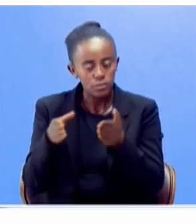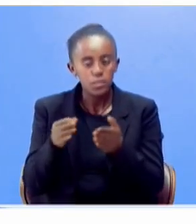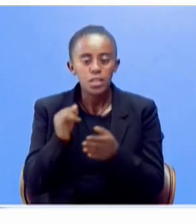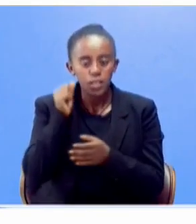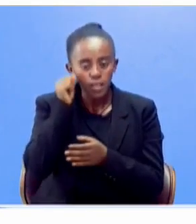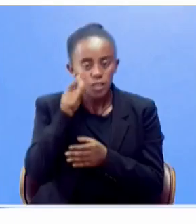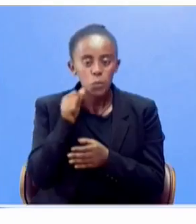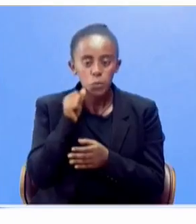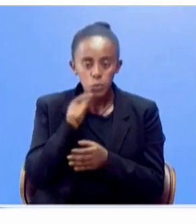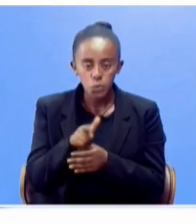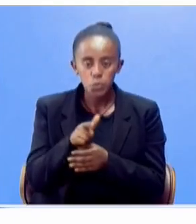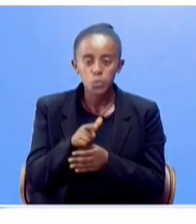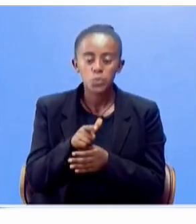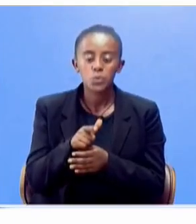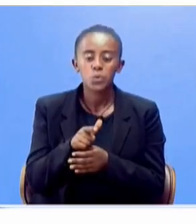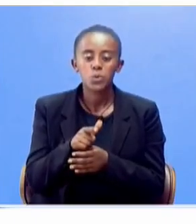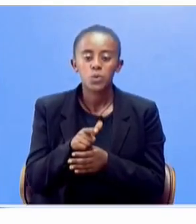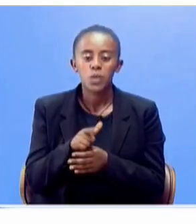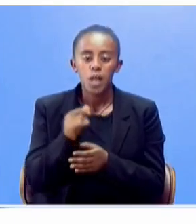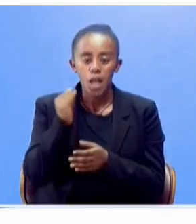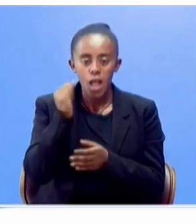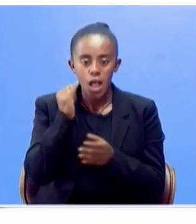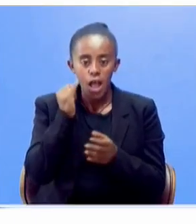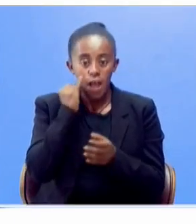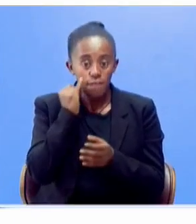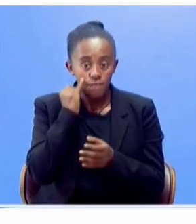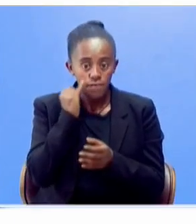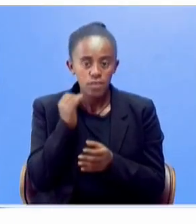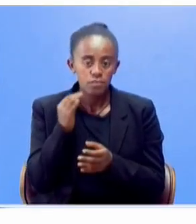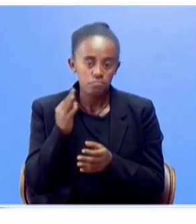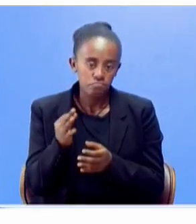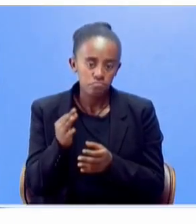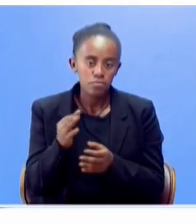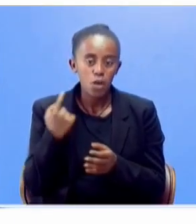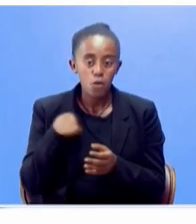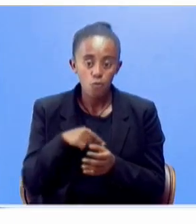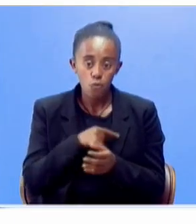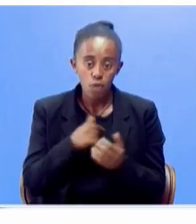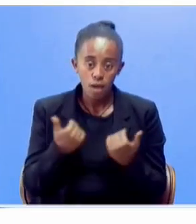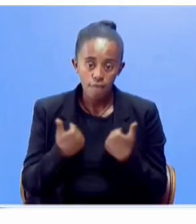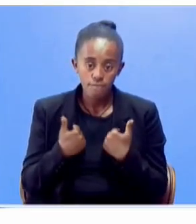she might say like this. If we have